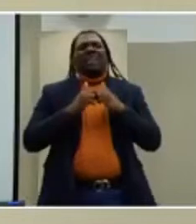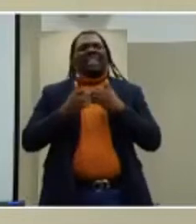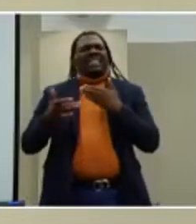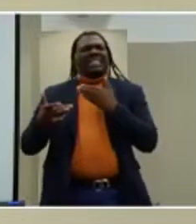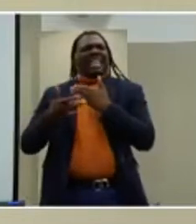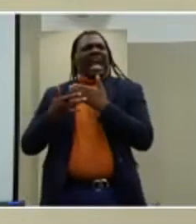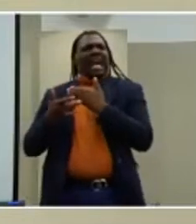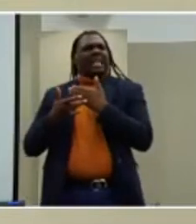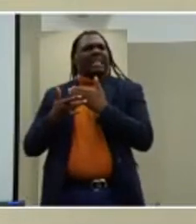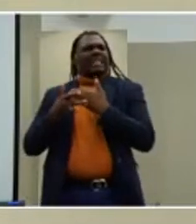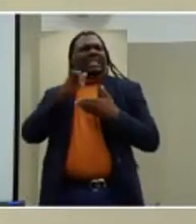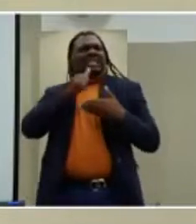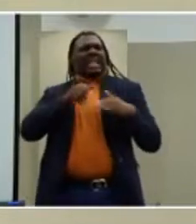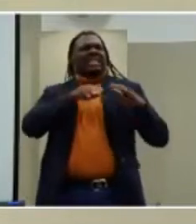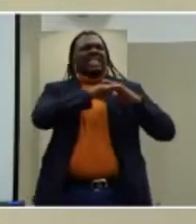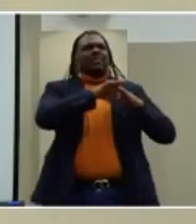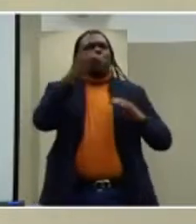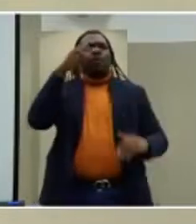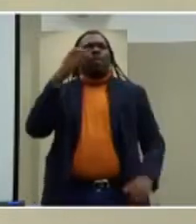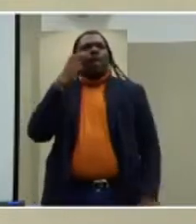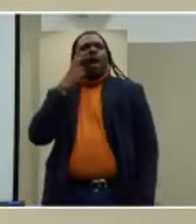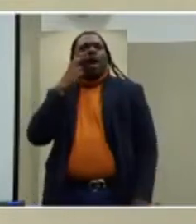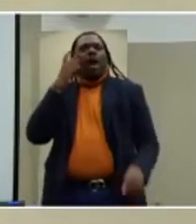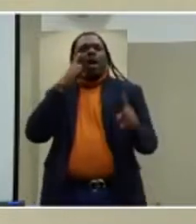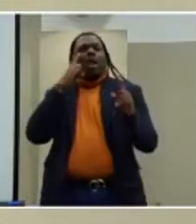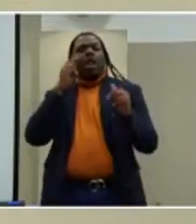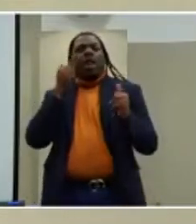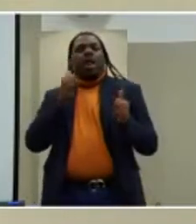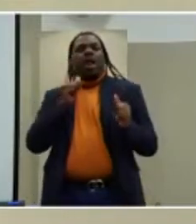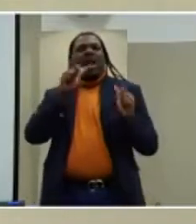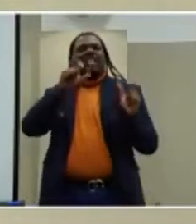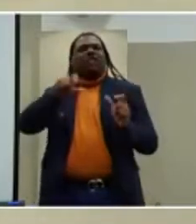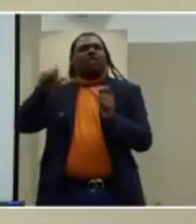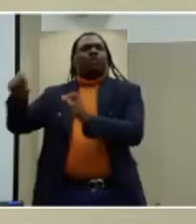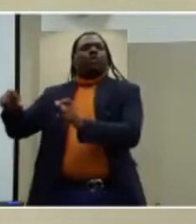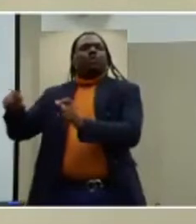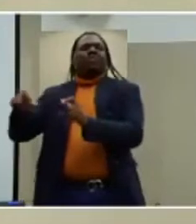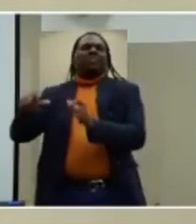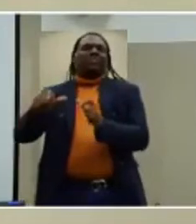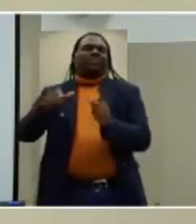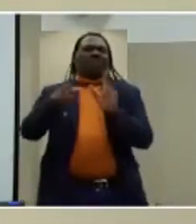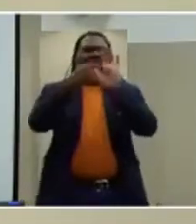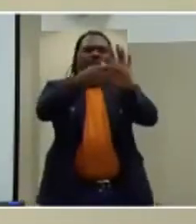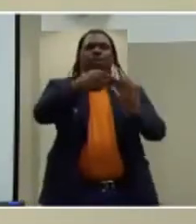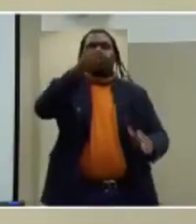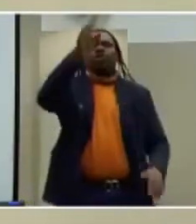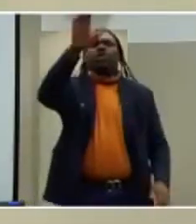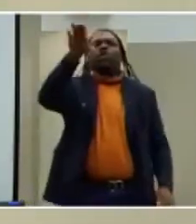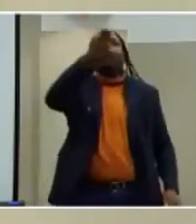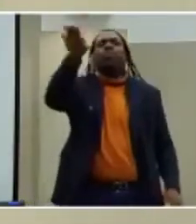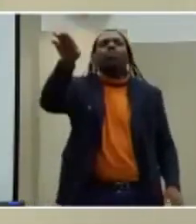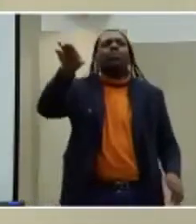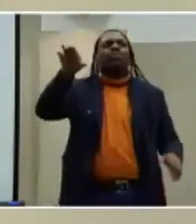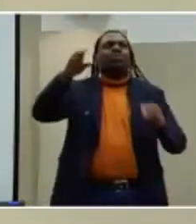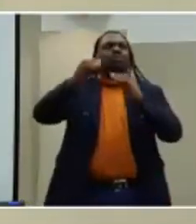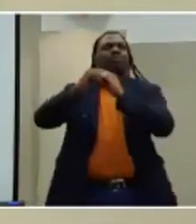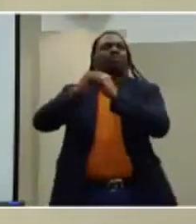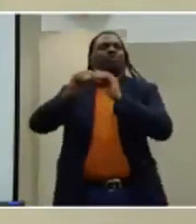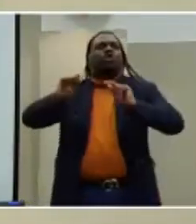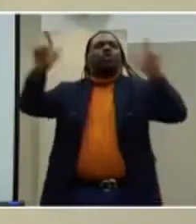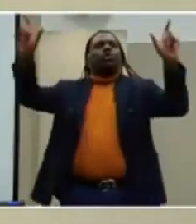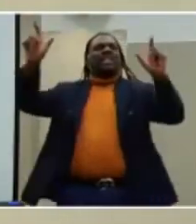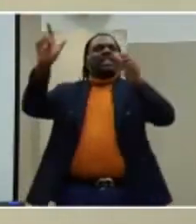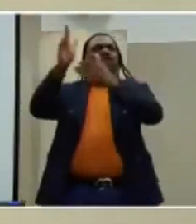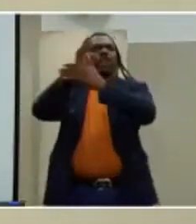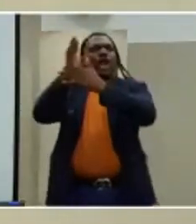that is not accessible for blind and low vision individuals. Think Zoom meetings with screen sharing and